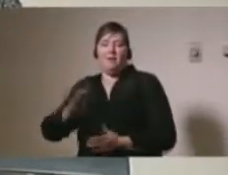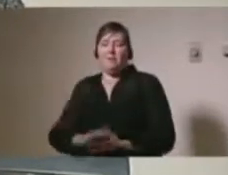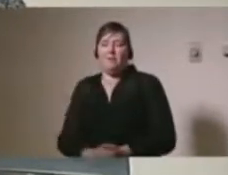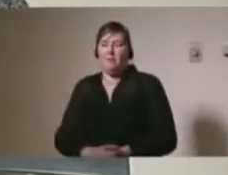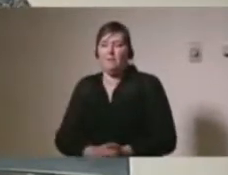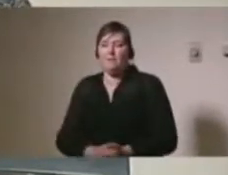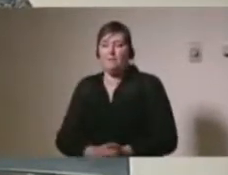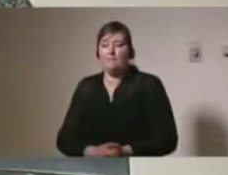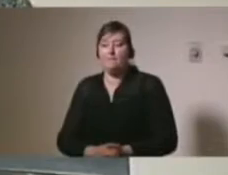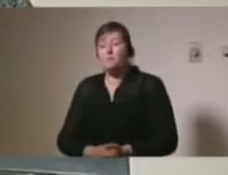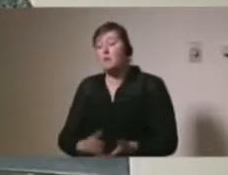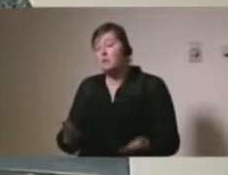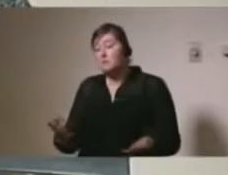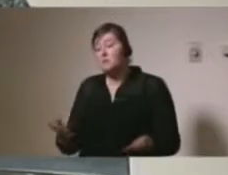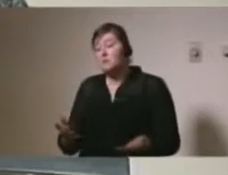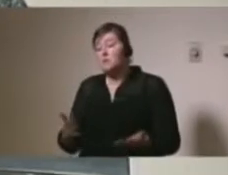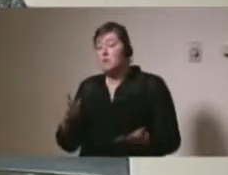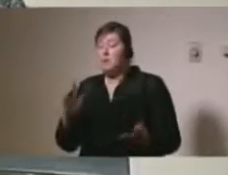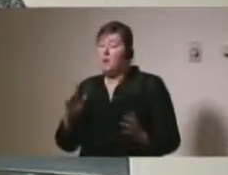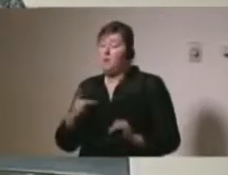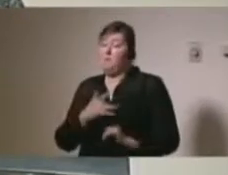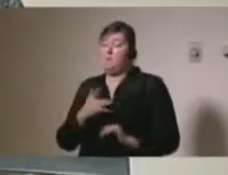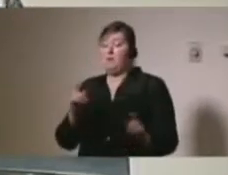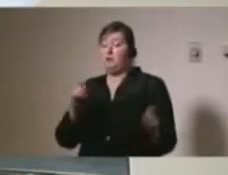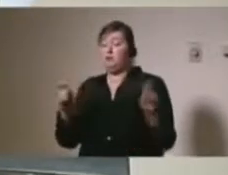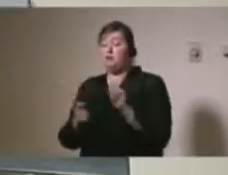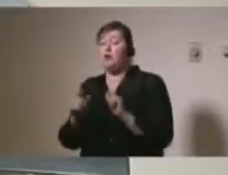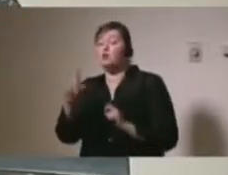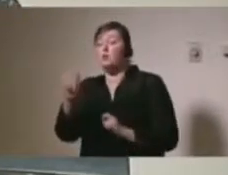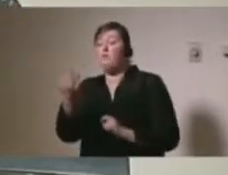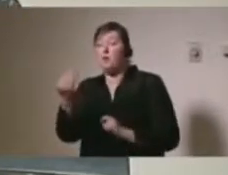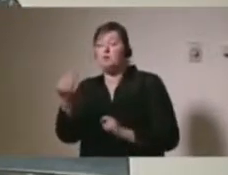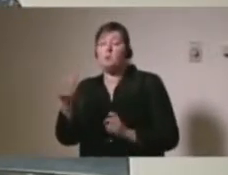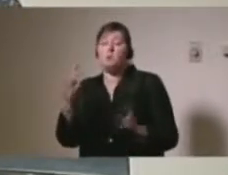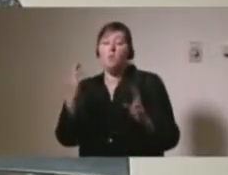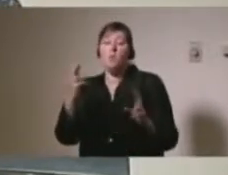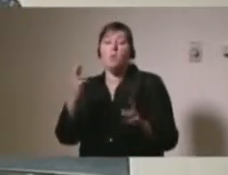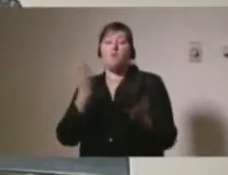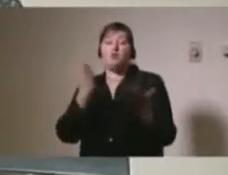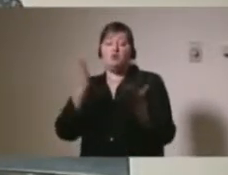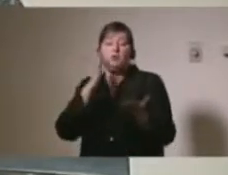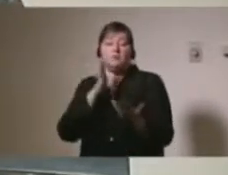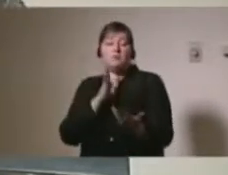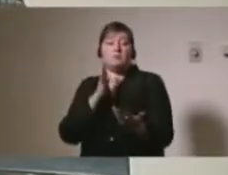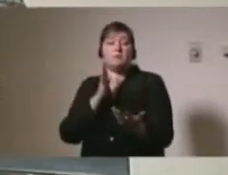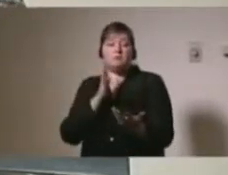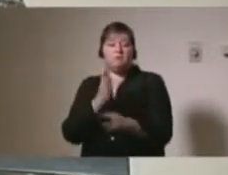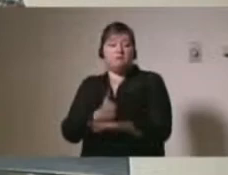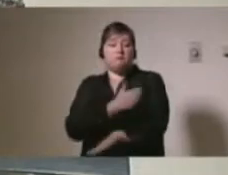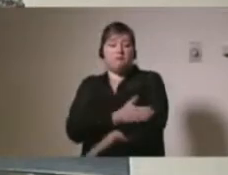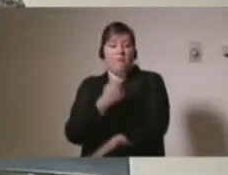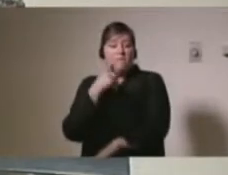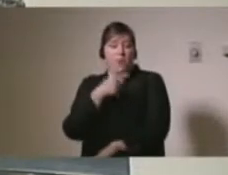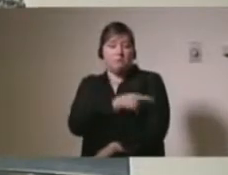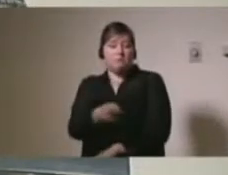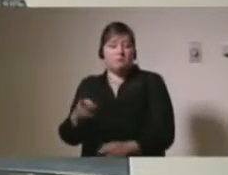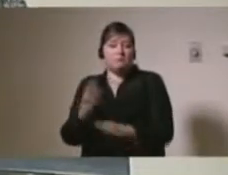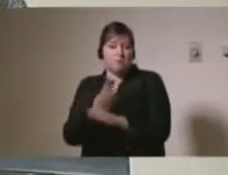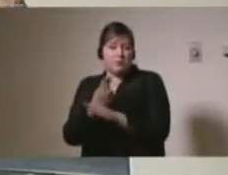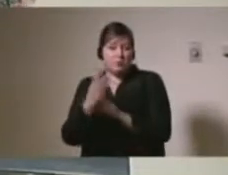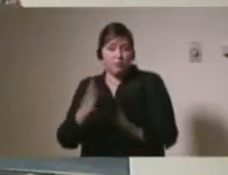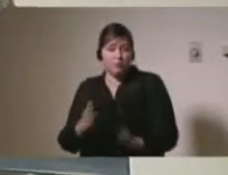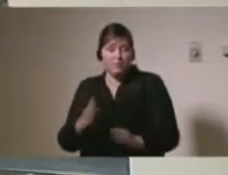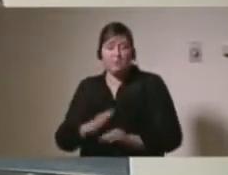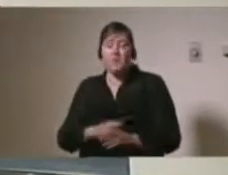that we hope will be better for our customers, and we want to develop our so that we can offer